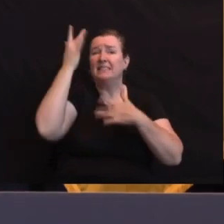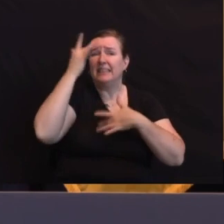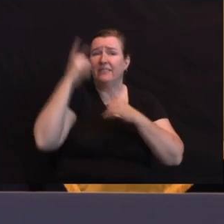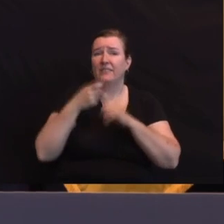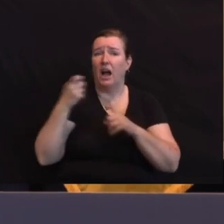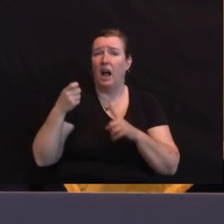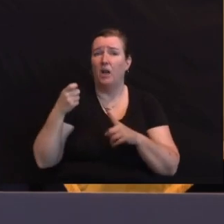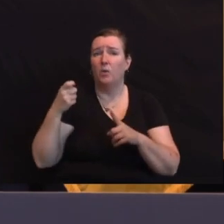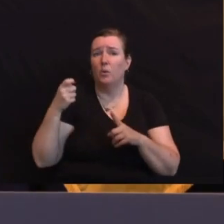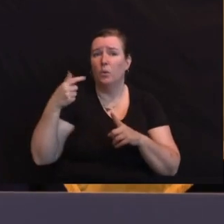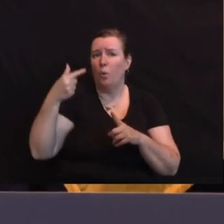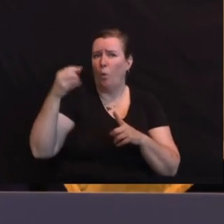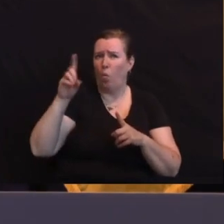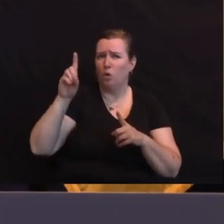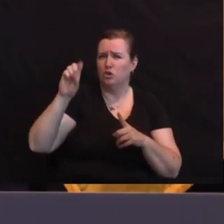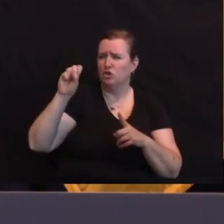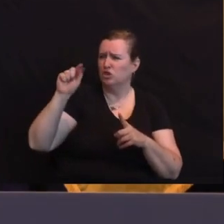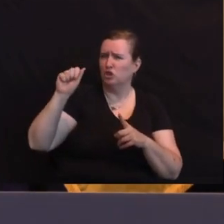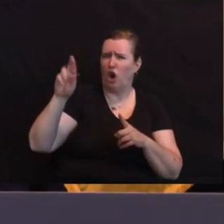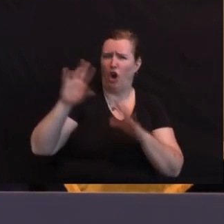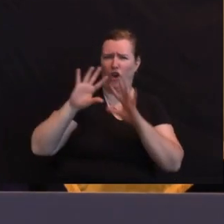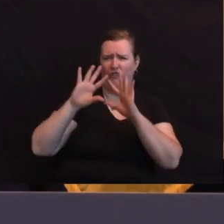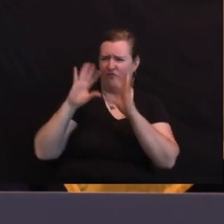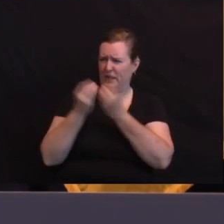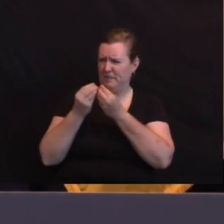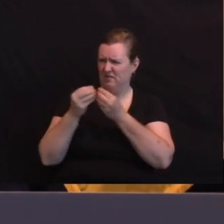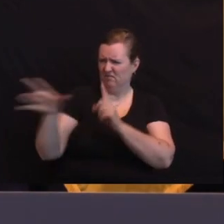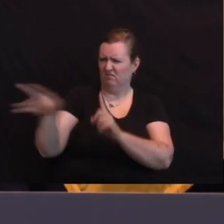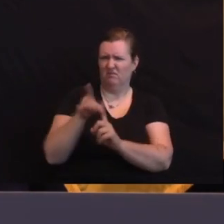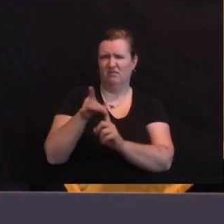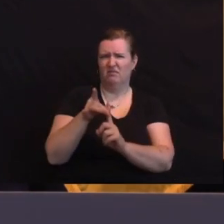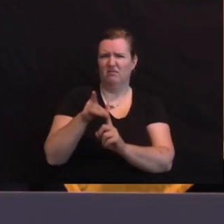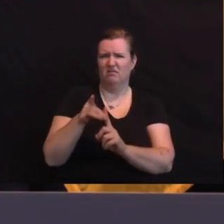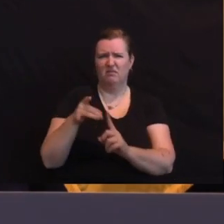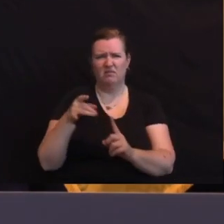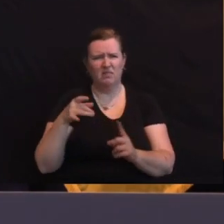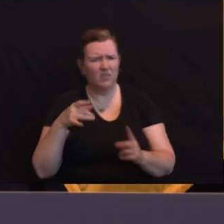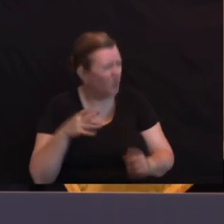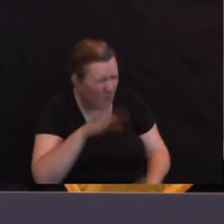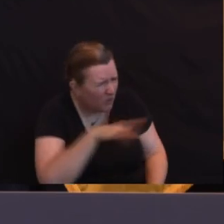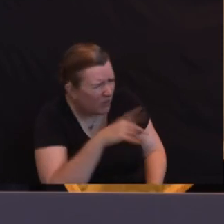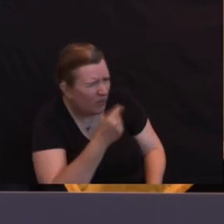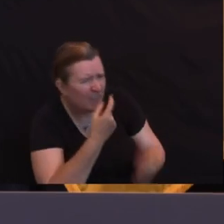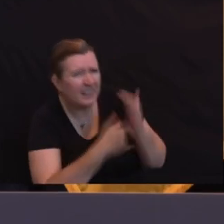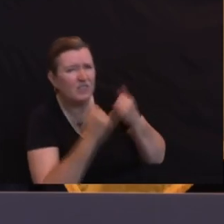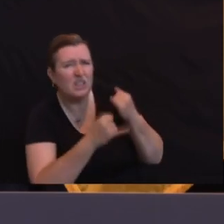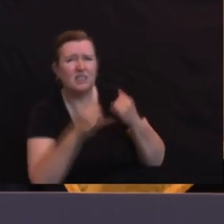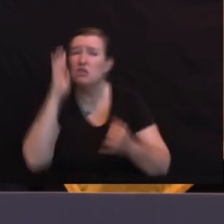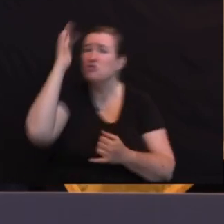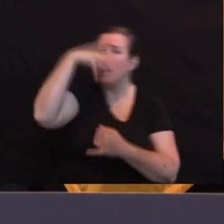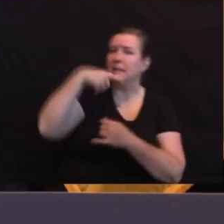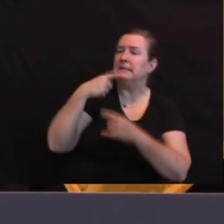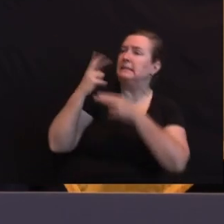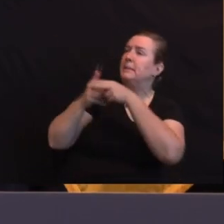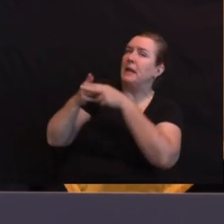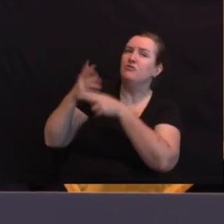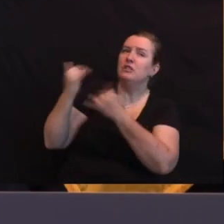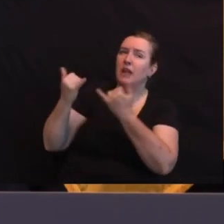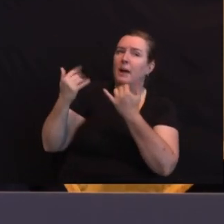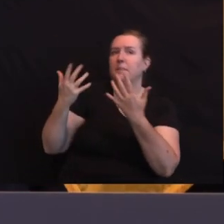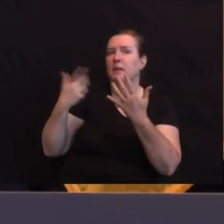4 days before the Bedminster trip. What's your reaction to that? I missed that one. Last one again, President Trump said? Last one, President Trump said today he may have